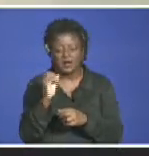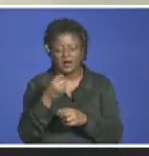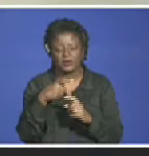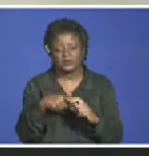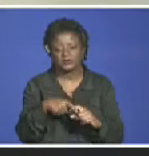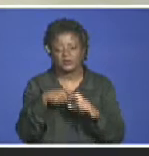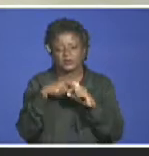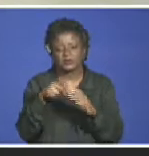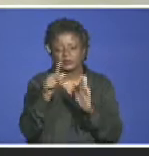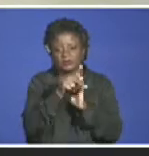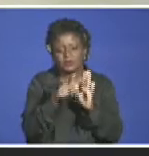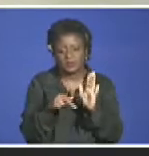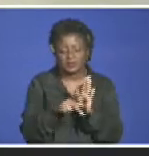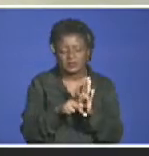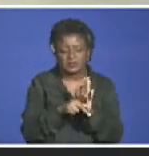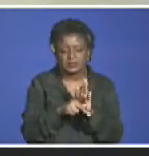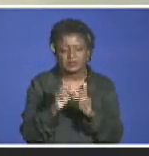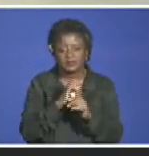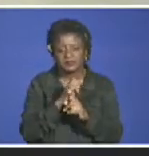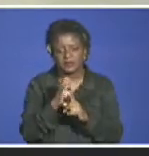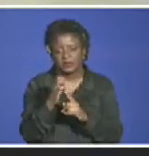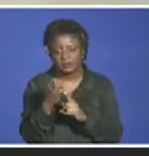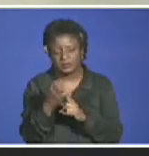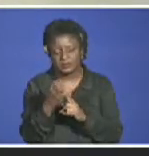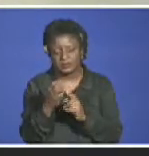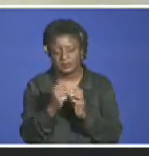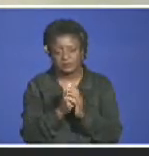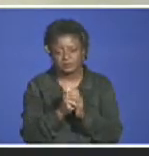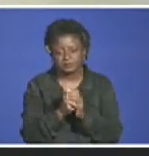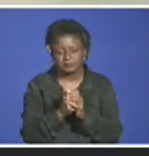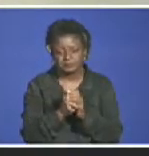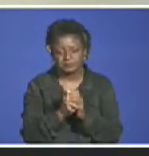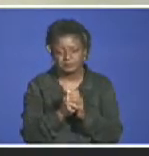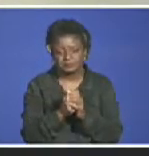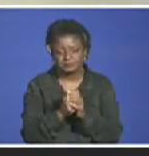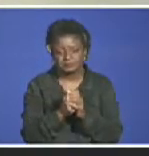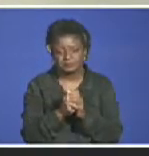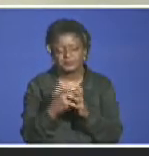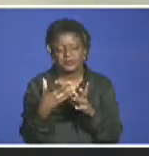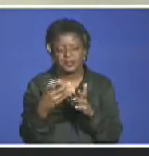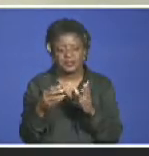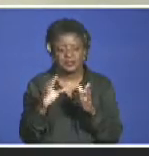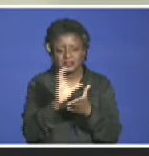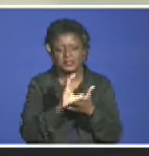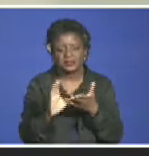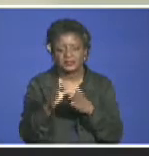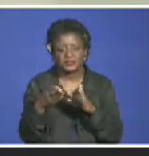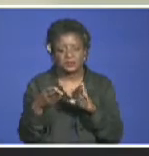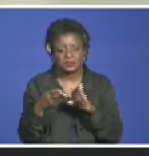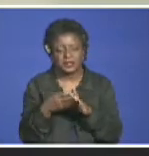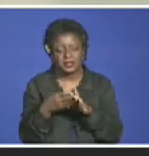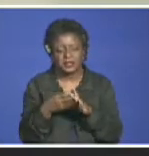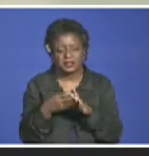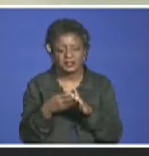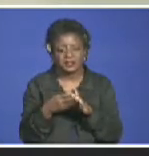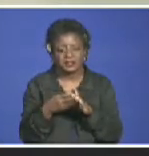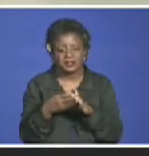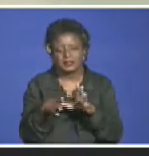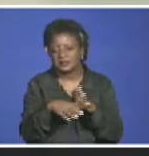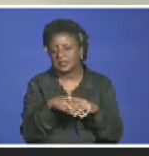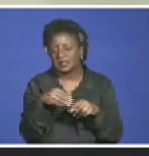Our fixed exchange rate, which is justified for our economic profile, takes the central bank out of consideration as a source of